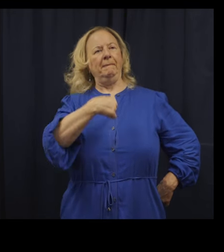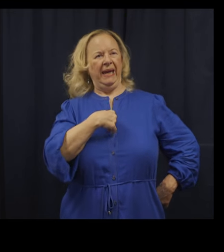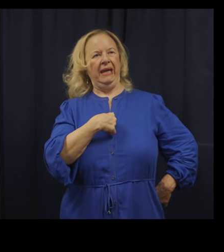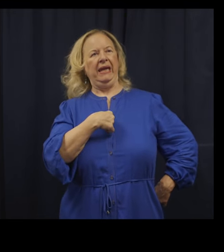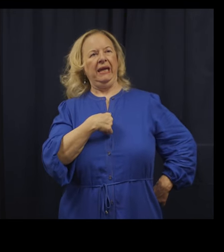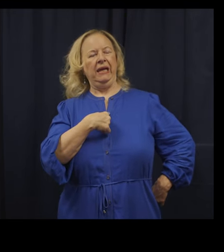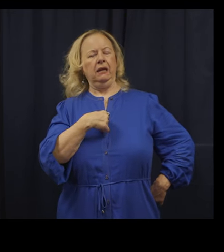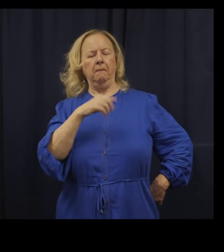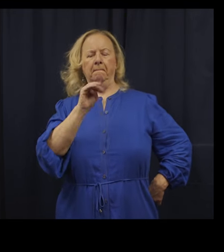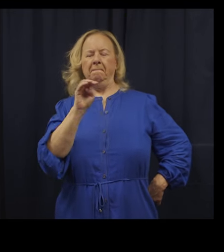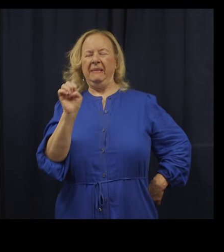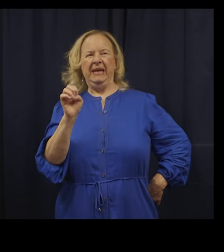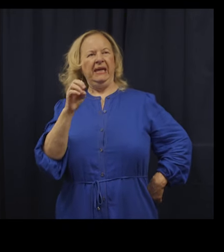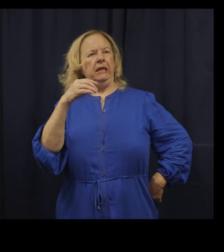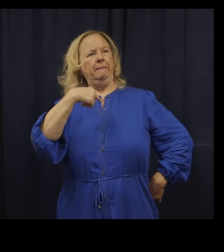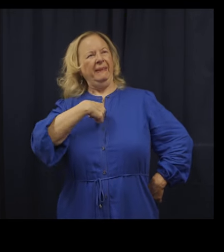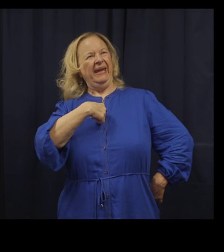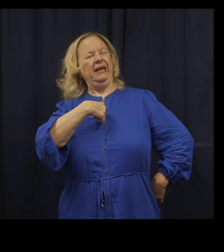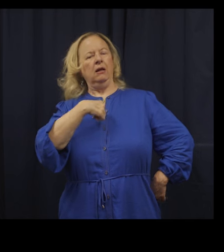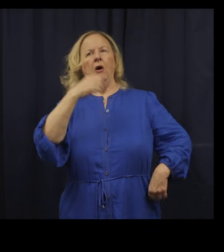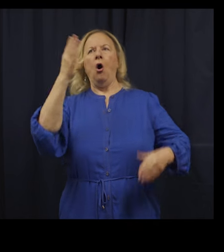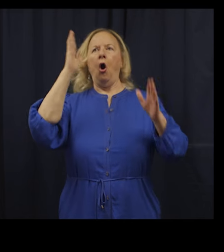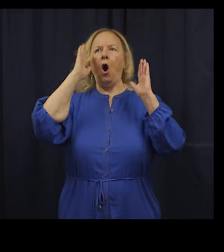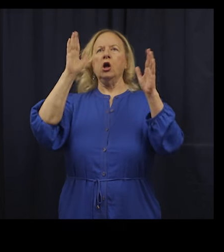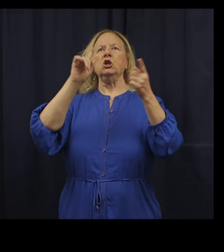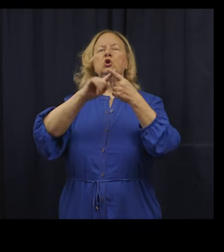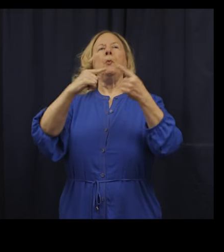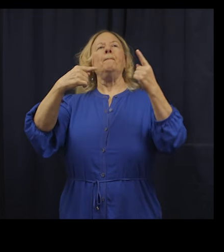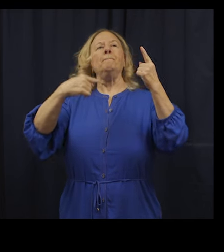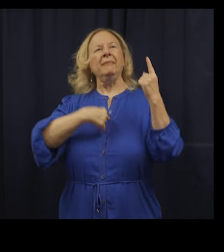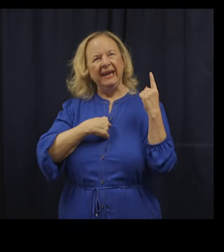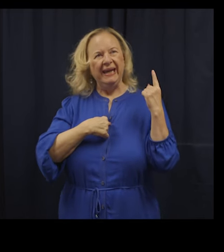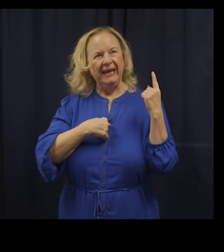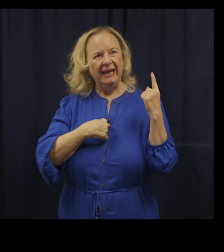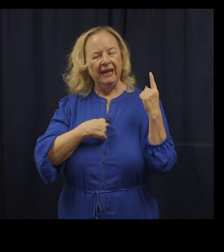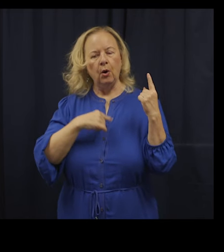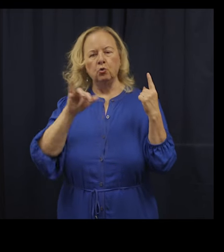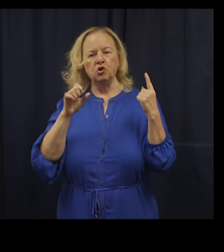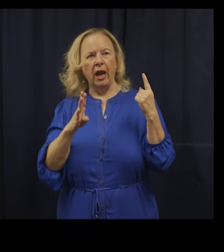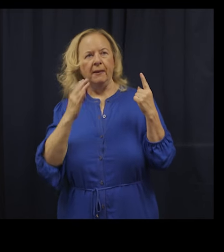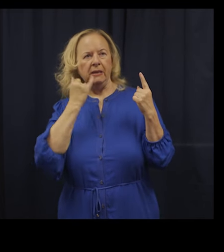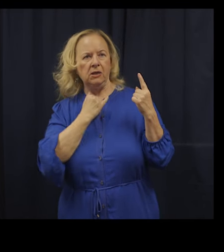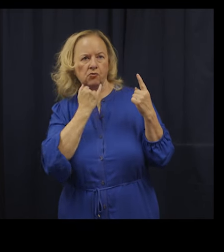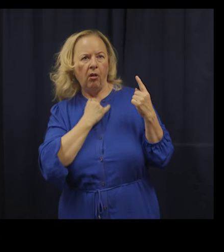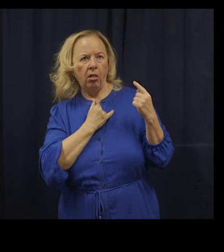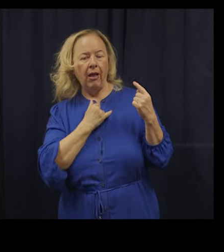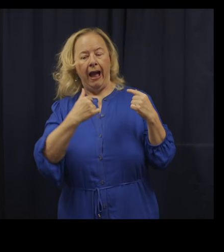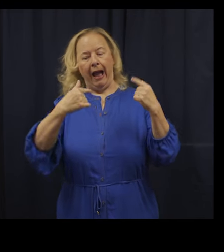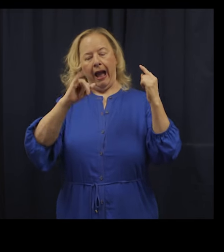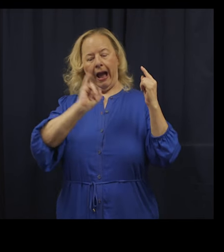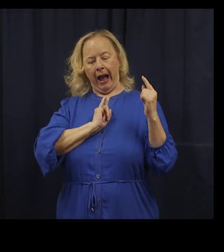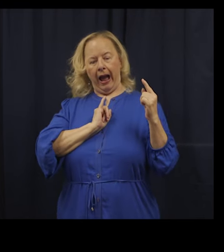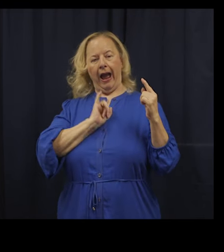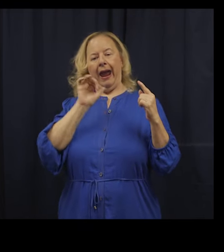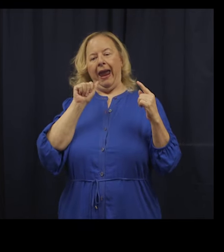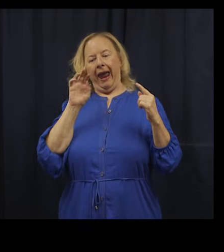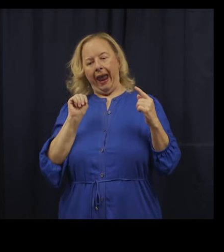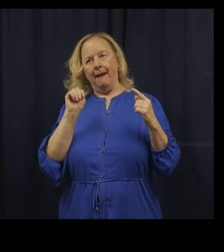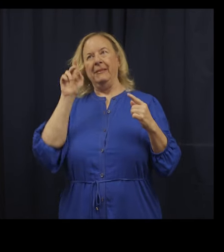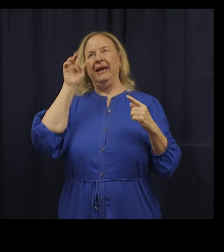me in this sentence? Hearken unto me, O Jacob and Israel, my called. I am